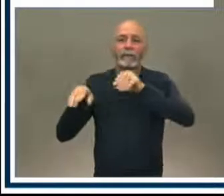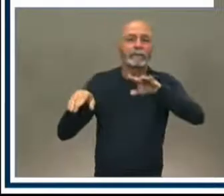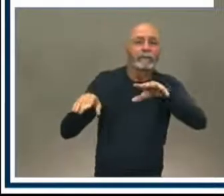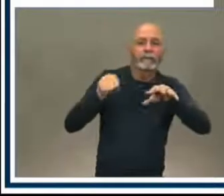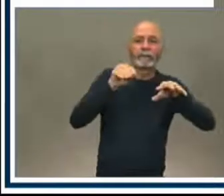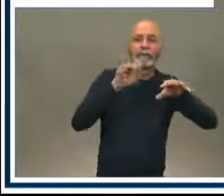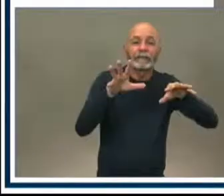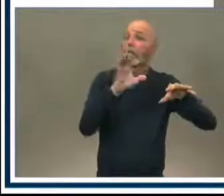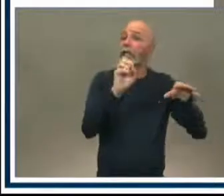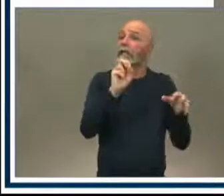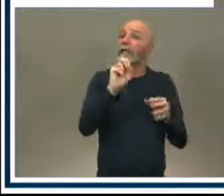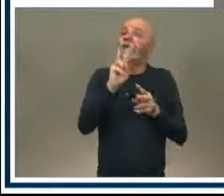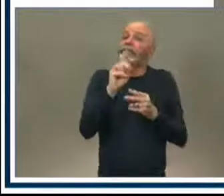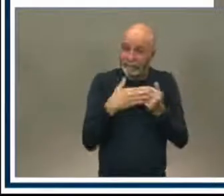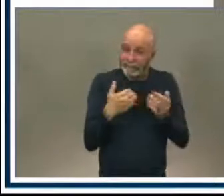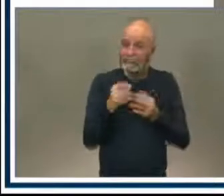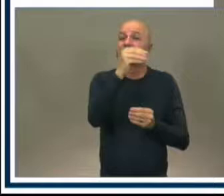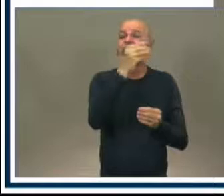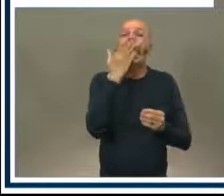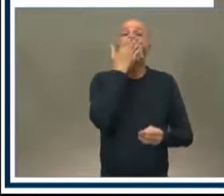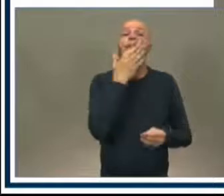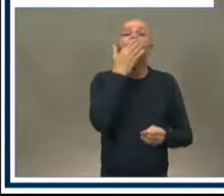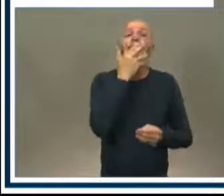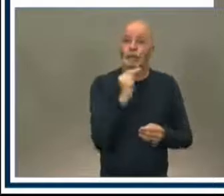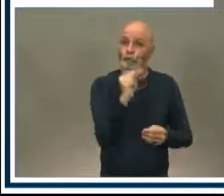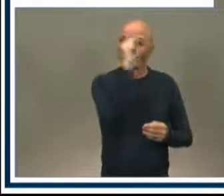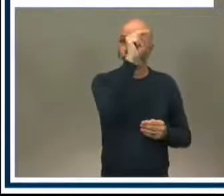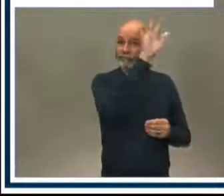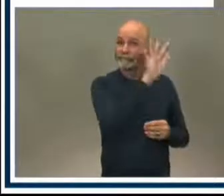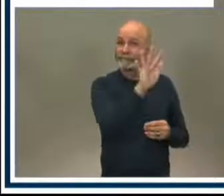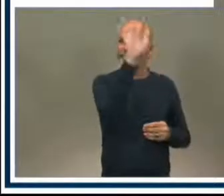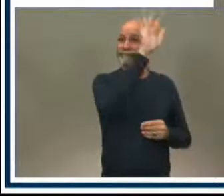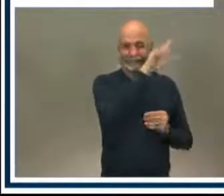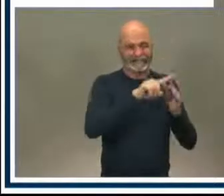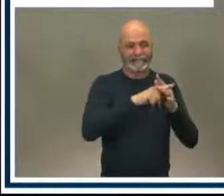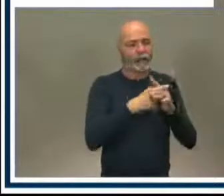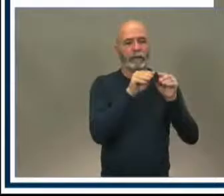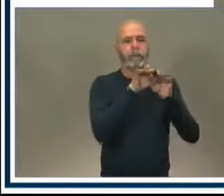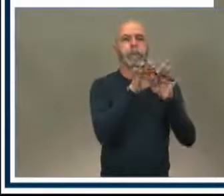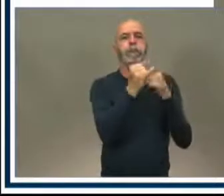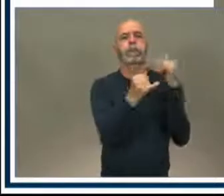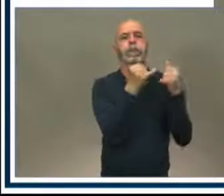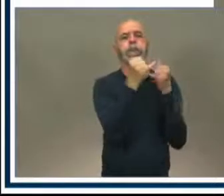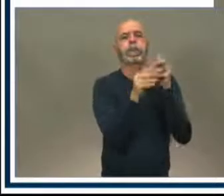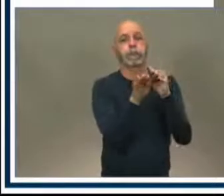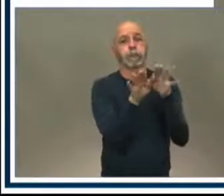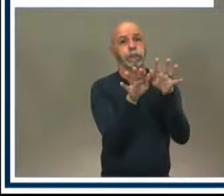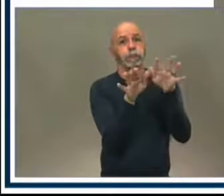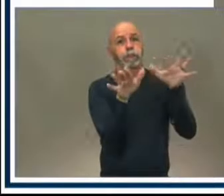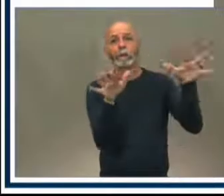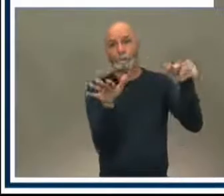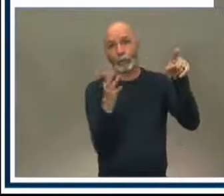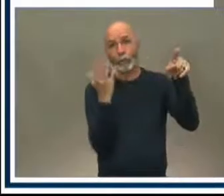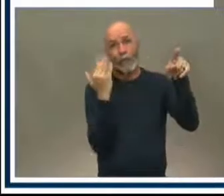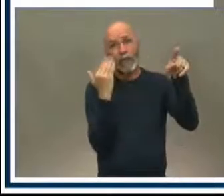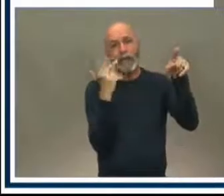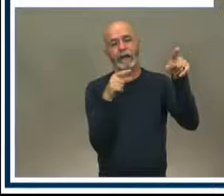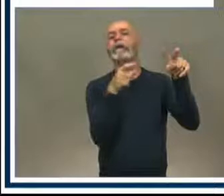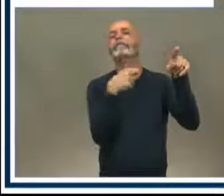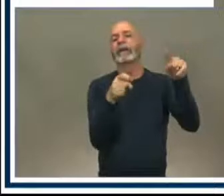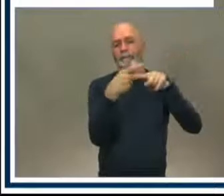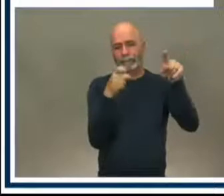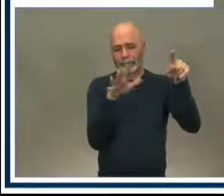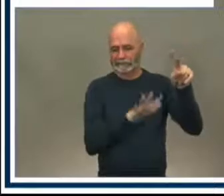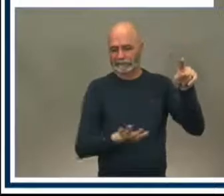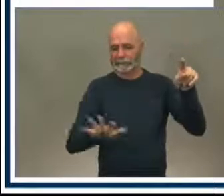and northern part of Cumberland County area as a result of the clusters in that part of the province.